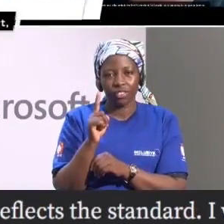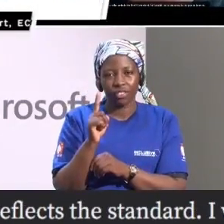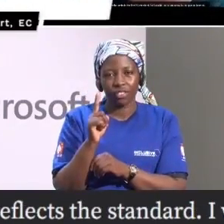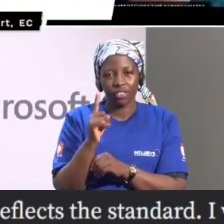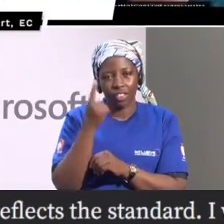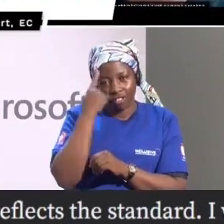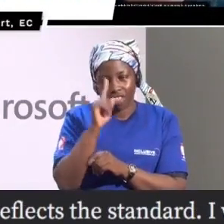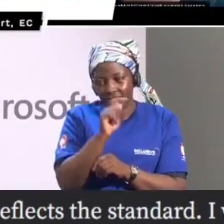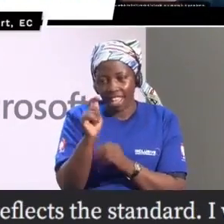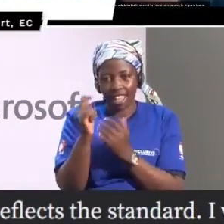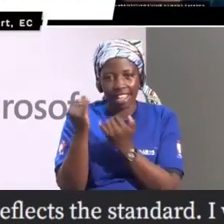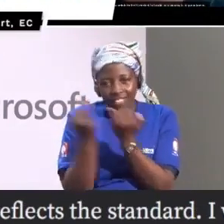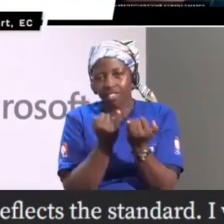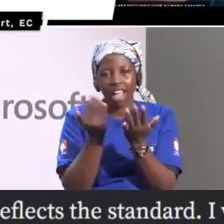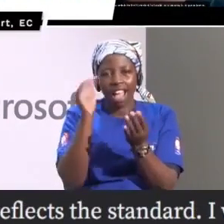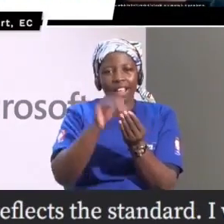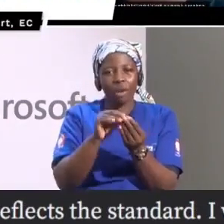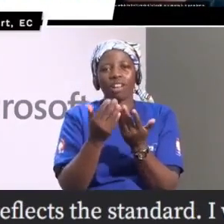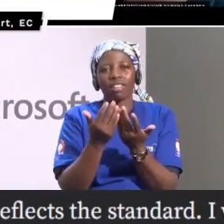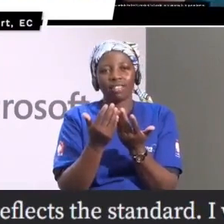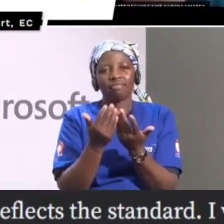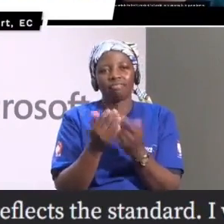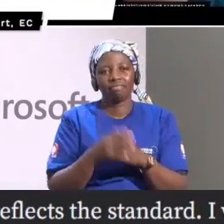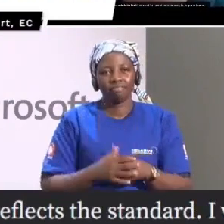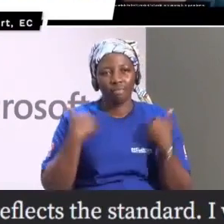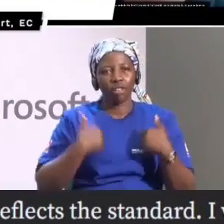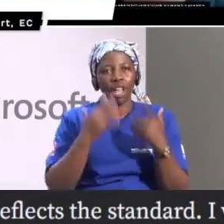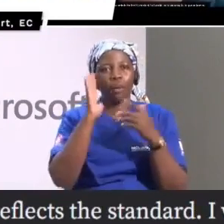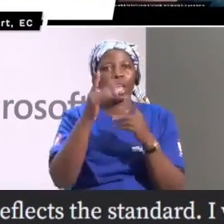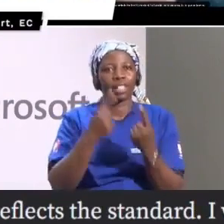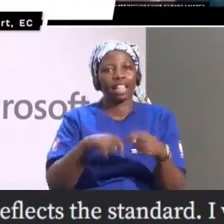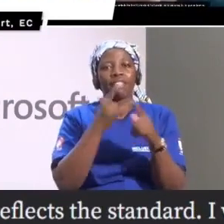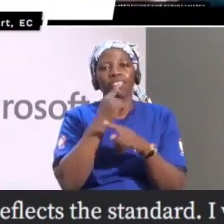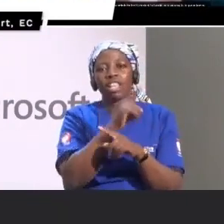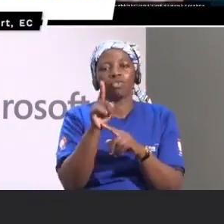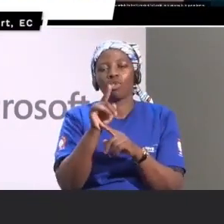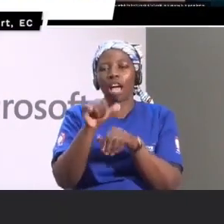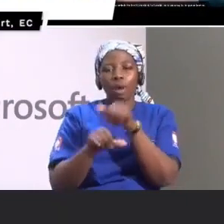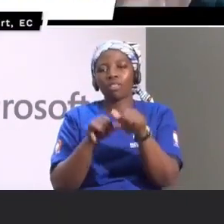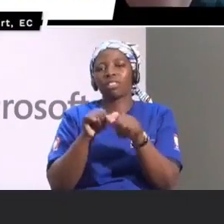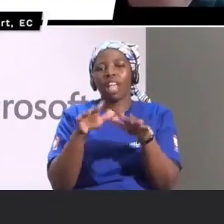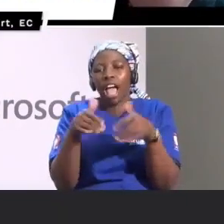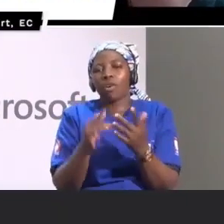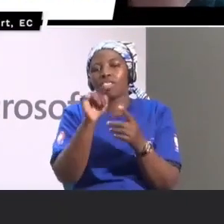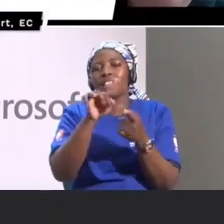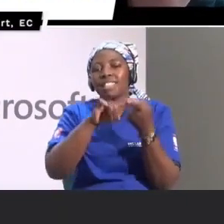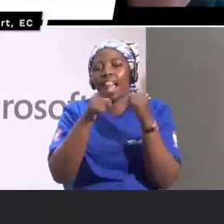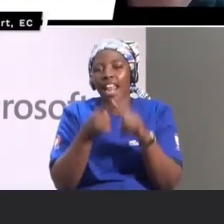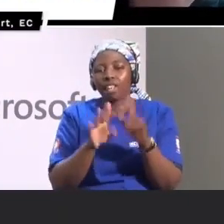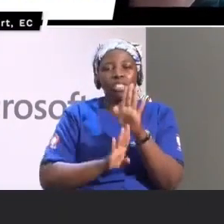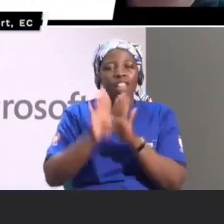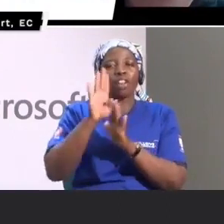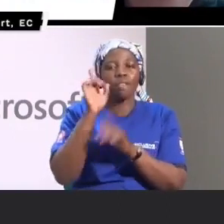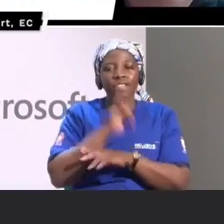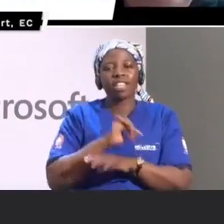the invitation once more. I will try indeed to tell you how this standard was developed and how